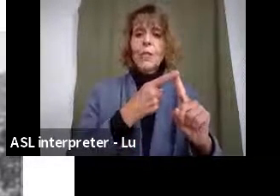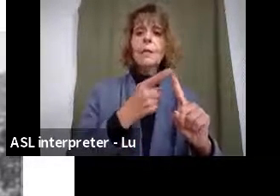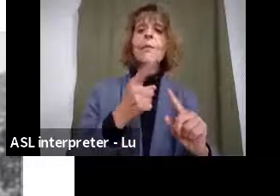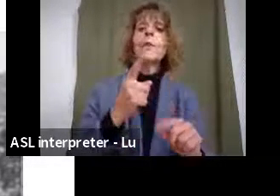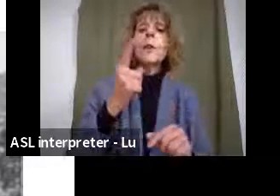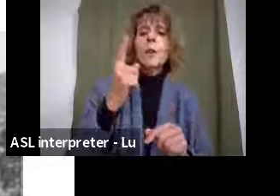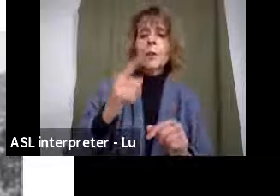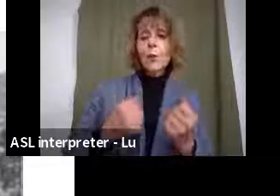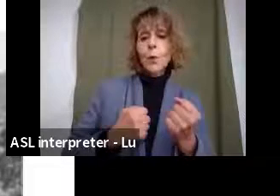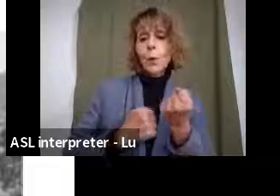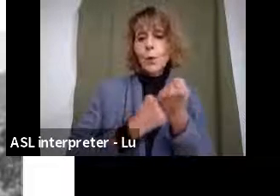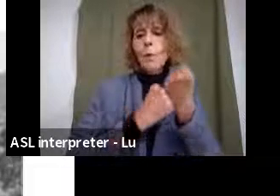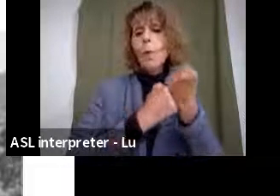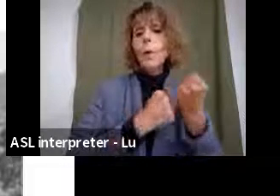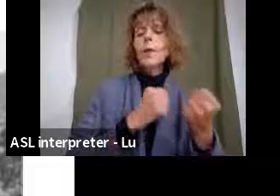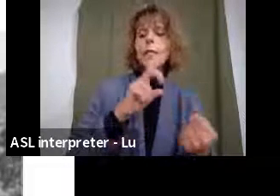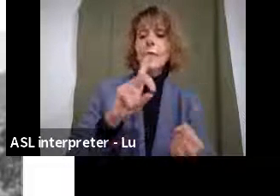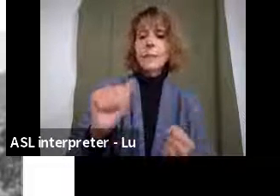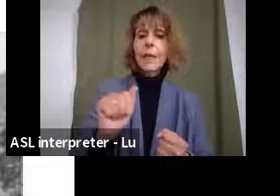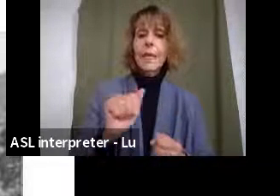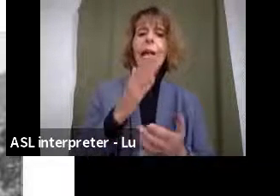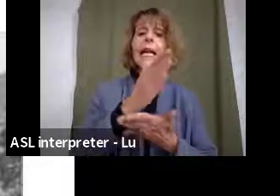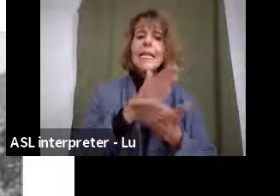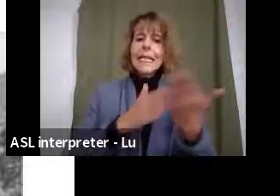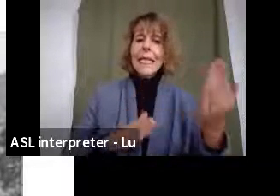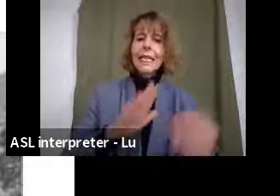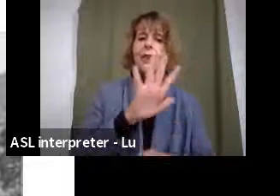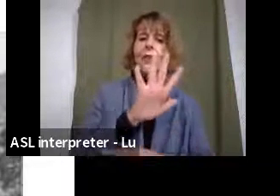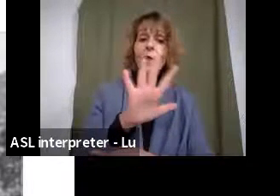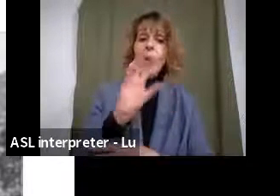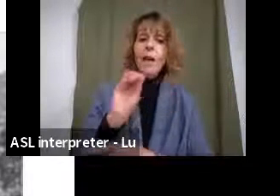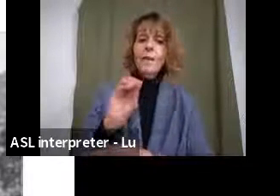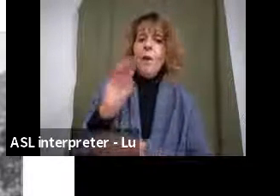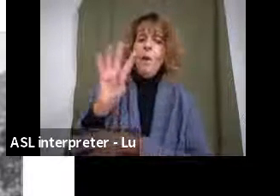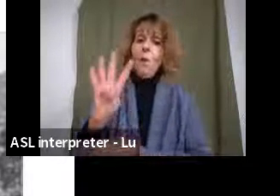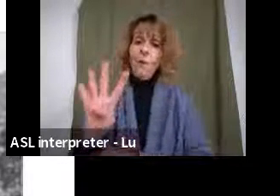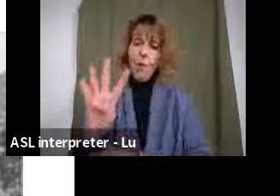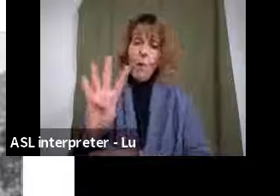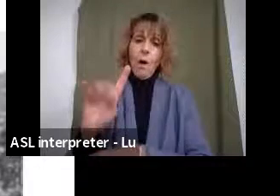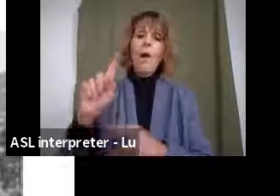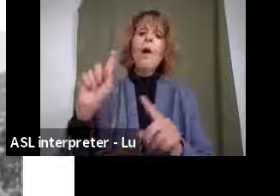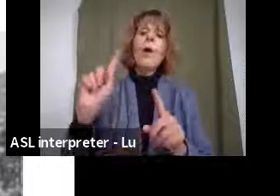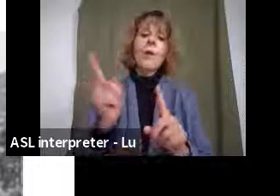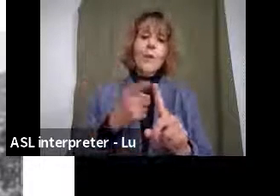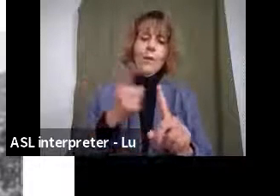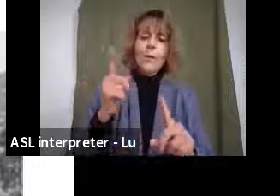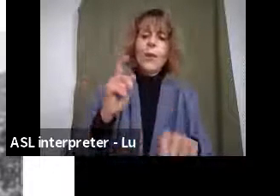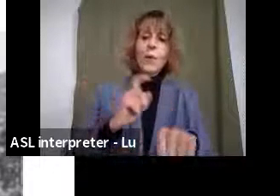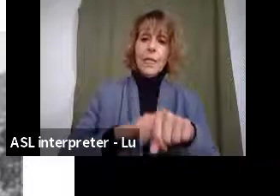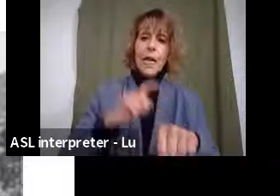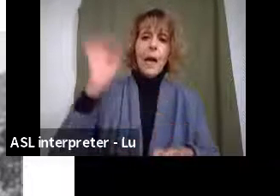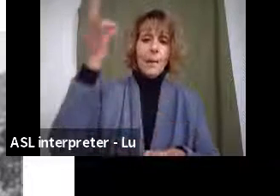active role in ending discrimination of people with disabilities solely because they had